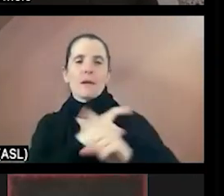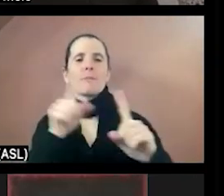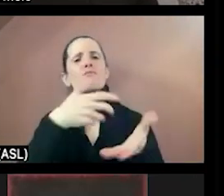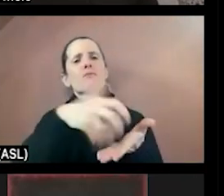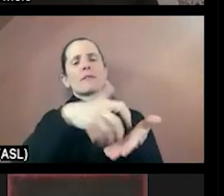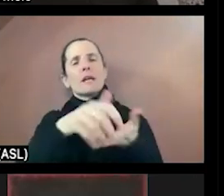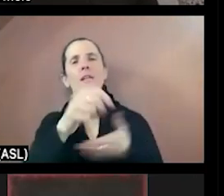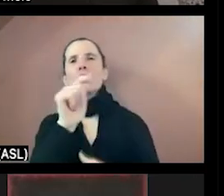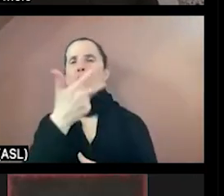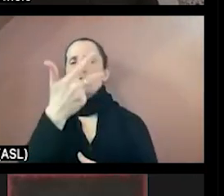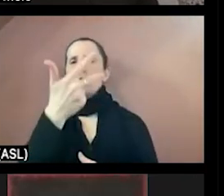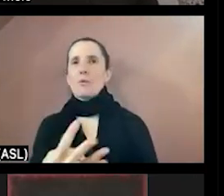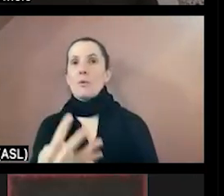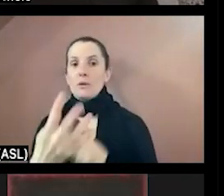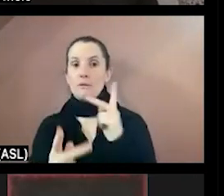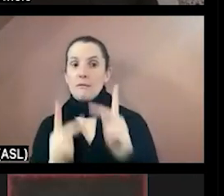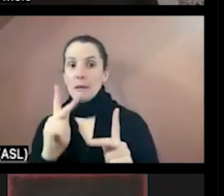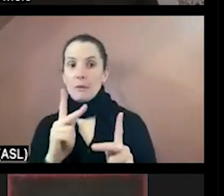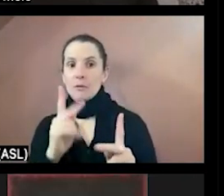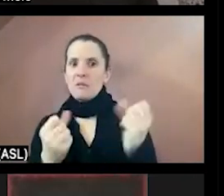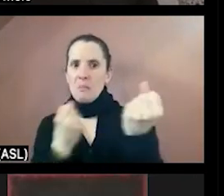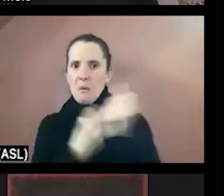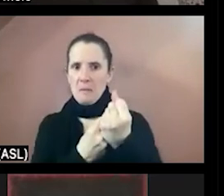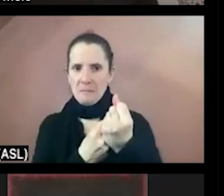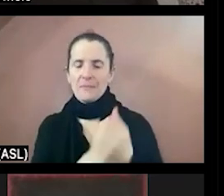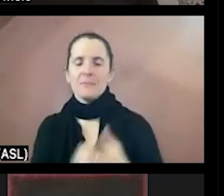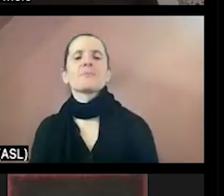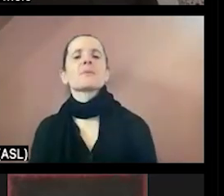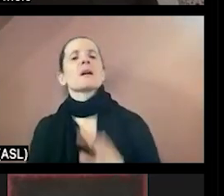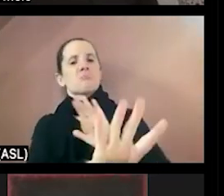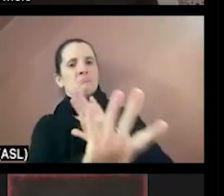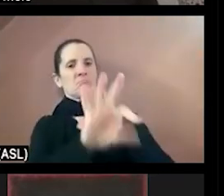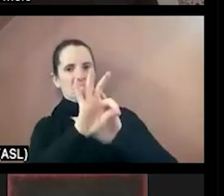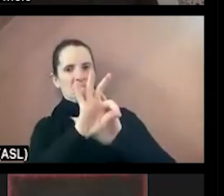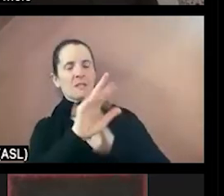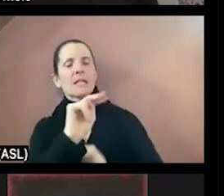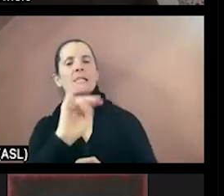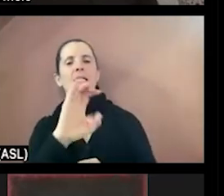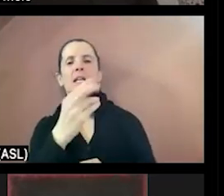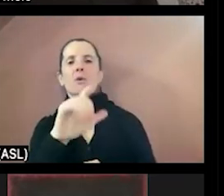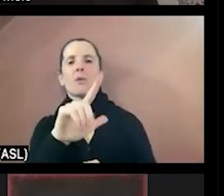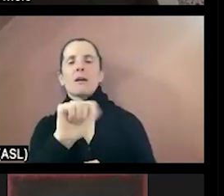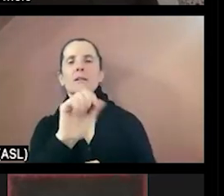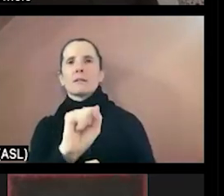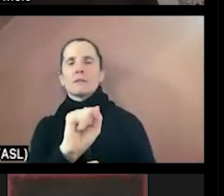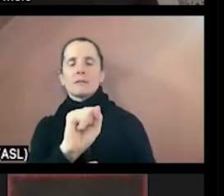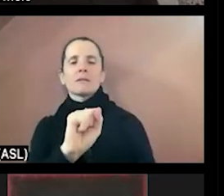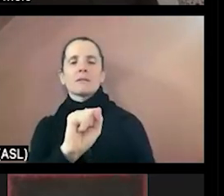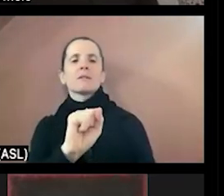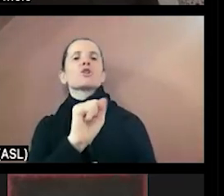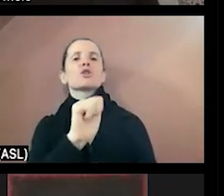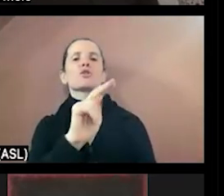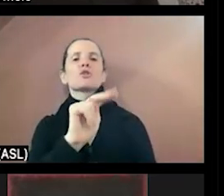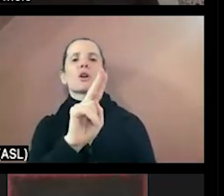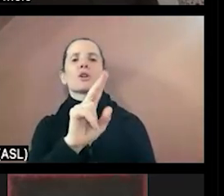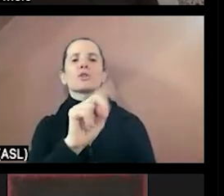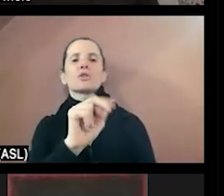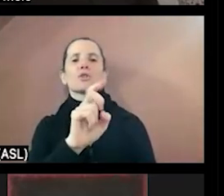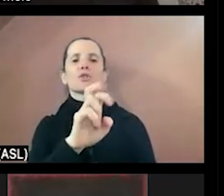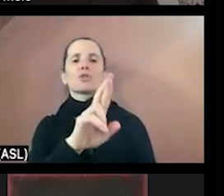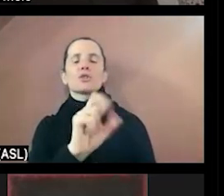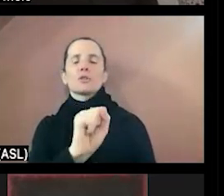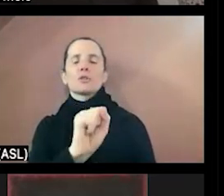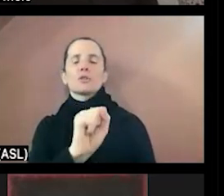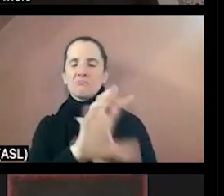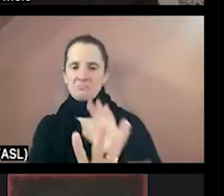3/4 of people for him. Nicholas Saunderson was elected as the next education professor, the fourth after just Barrow,